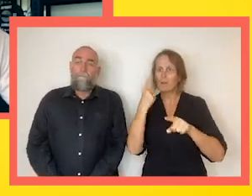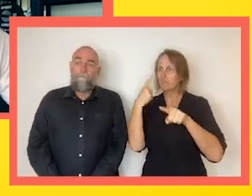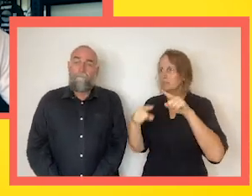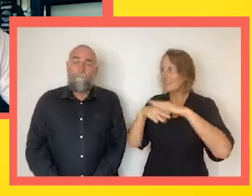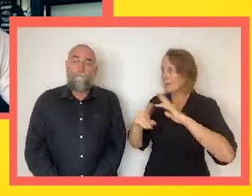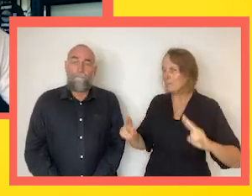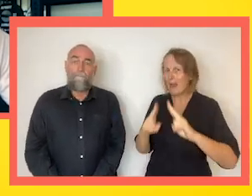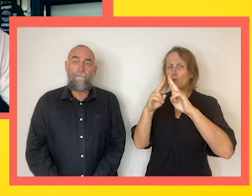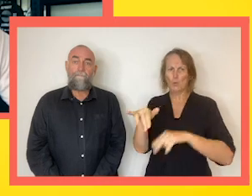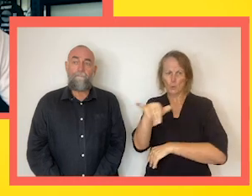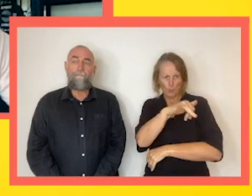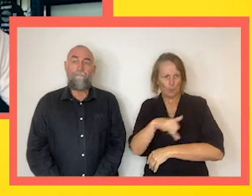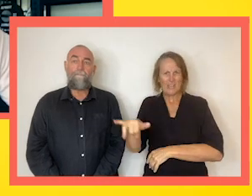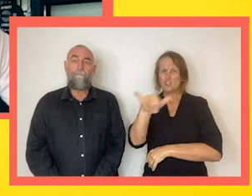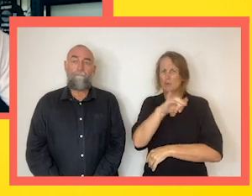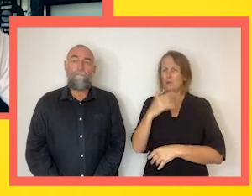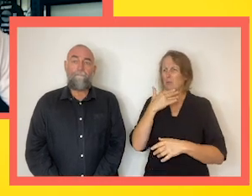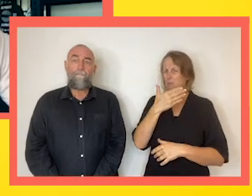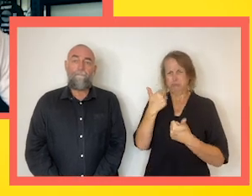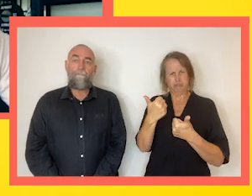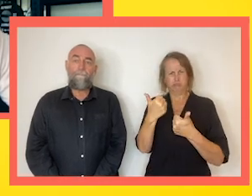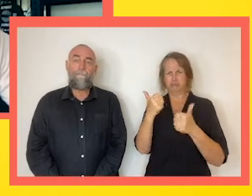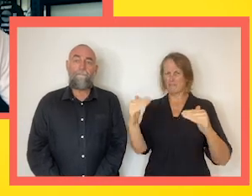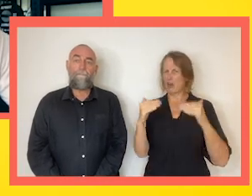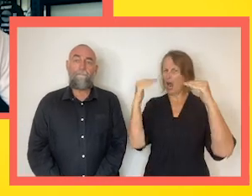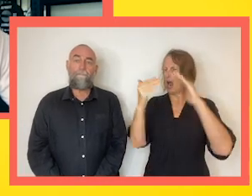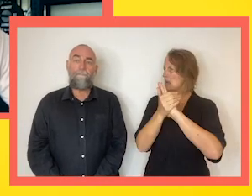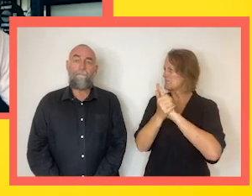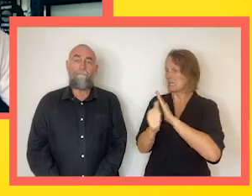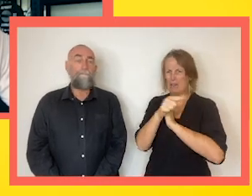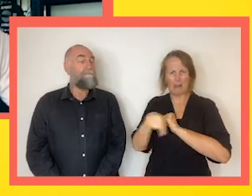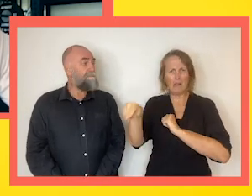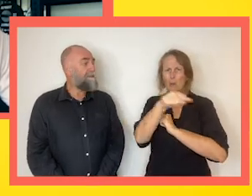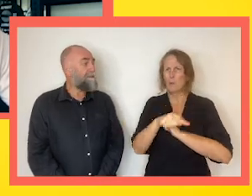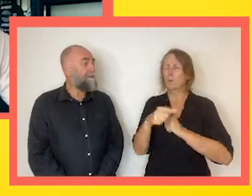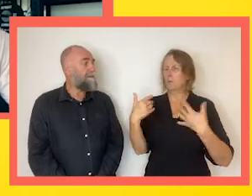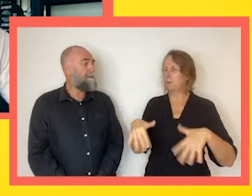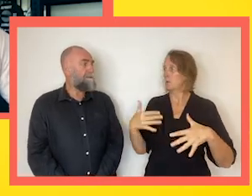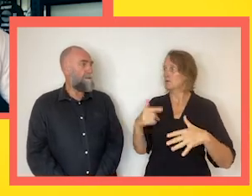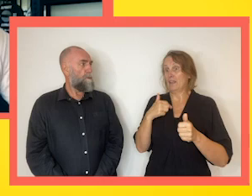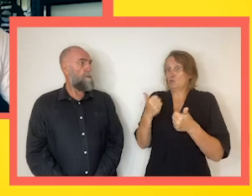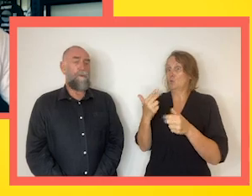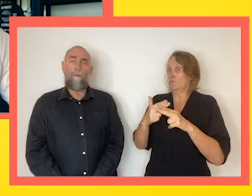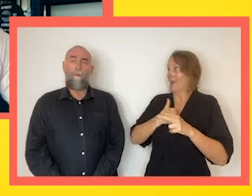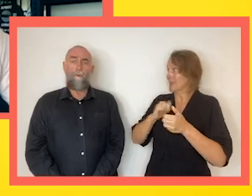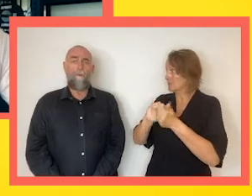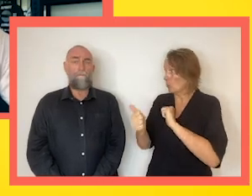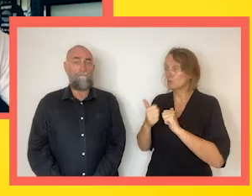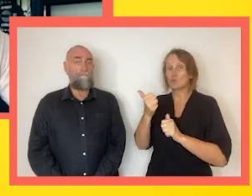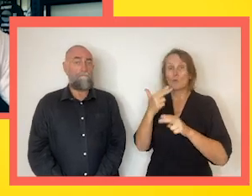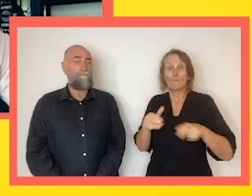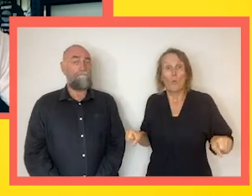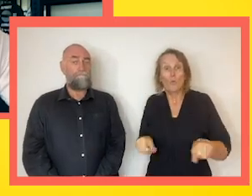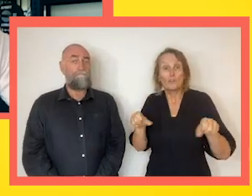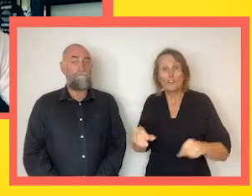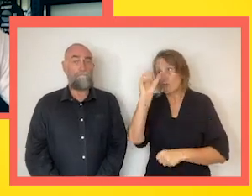some of the players he's had to sit out for this tournament was just absolutely mind blowing. And this is fantastic for our sport. It's fantastic for wheelchair